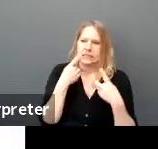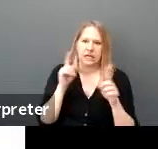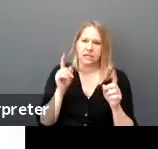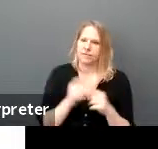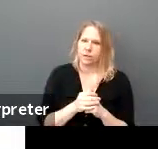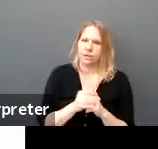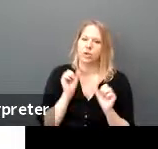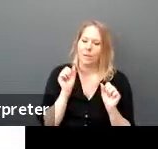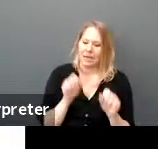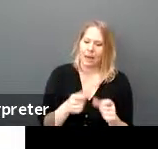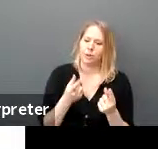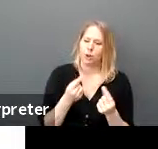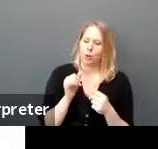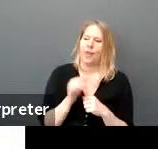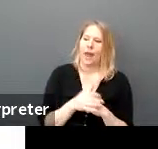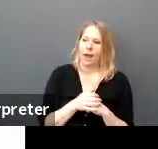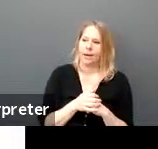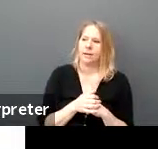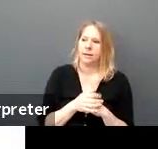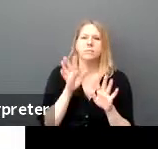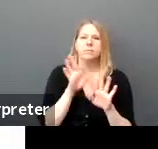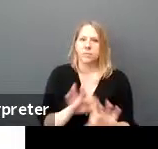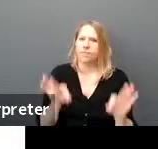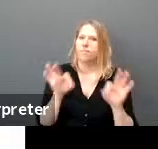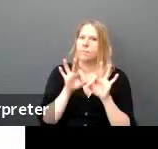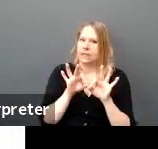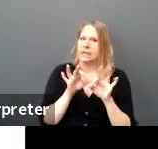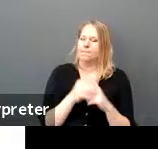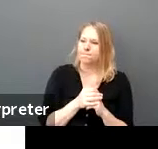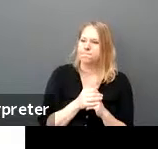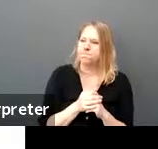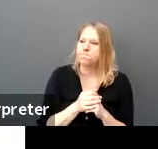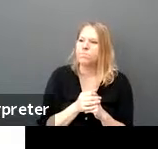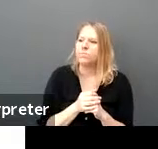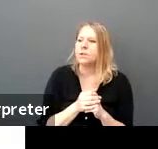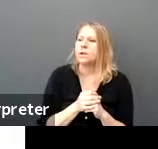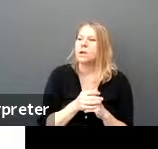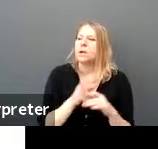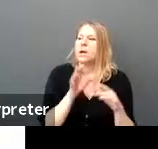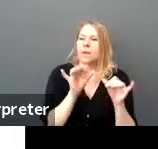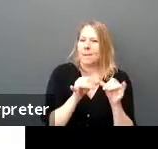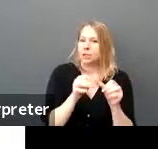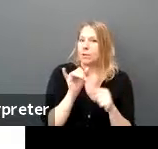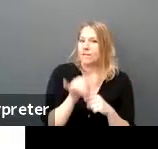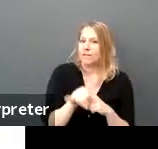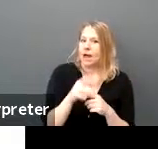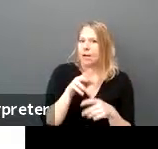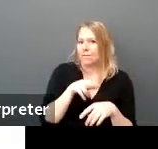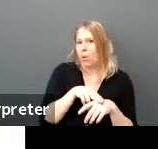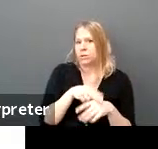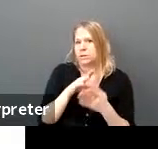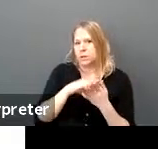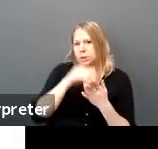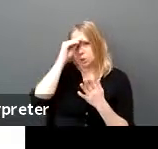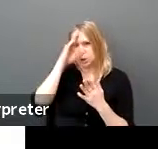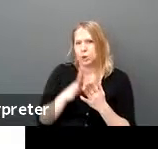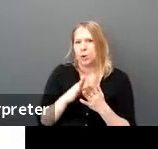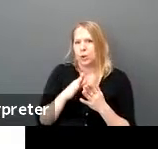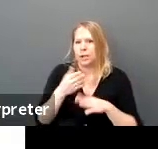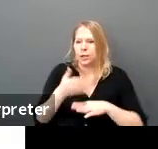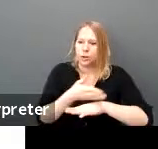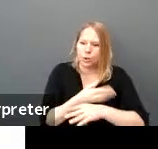successful. So being able to do that is key there. And again, the measurement of that, of course, is student